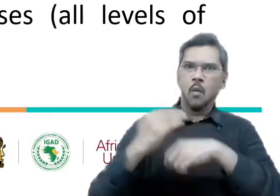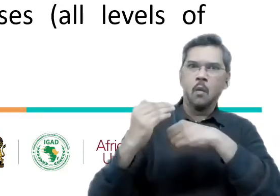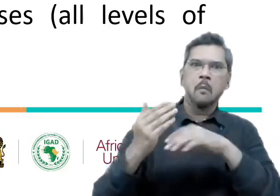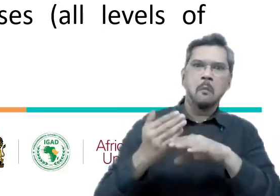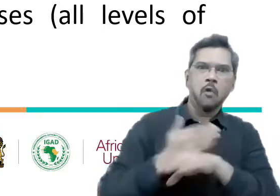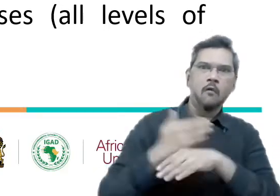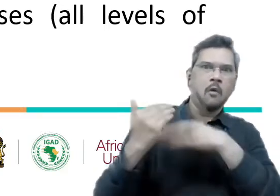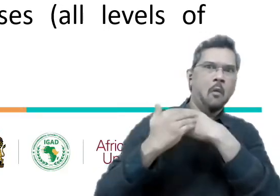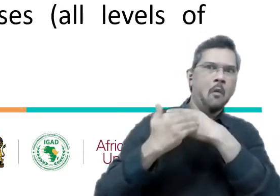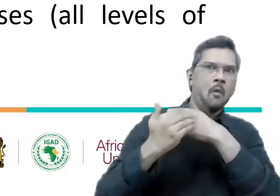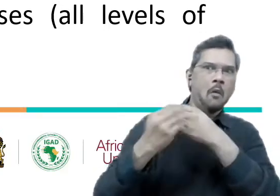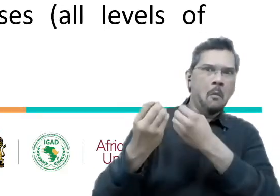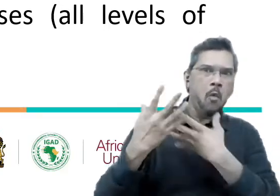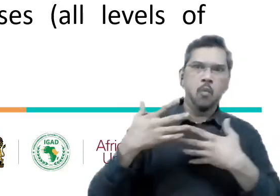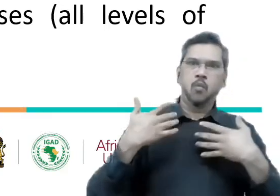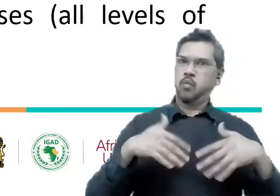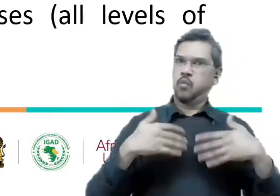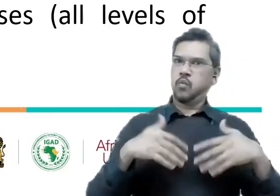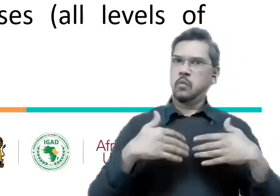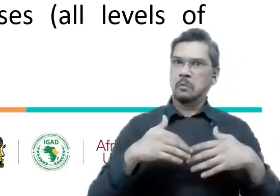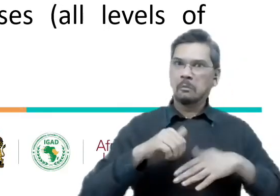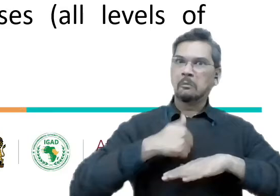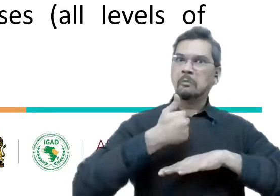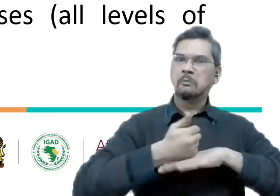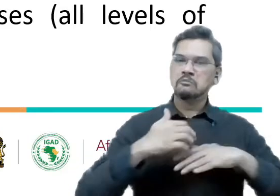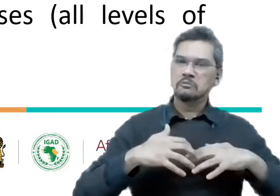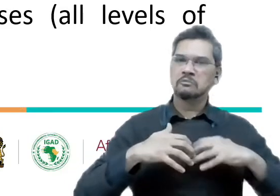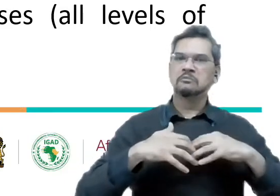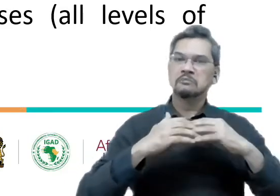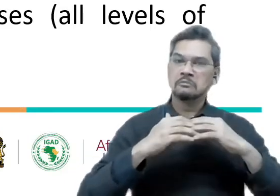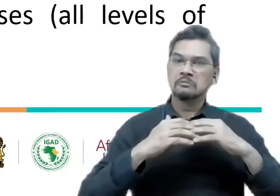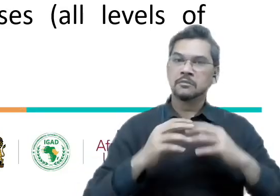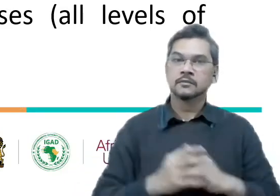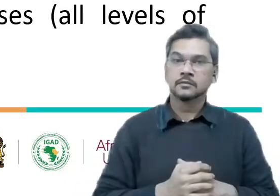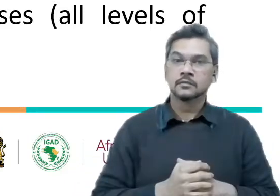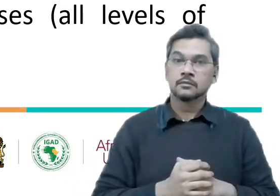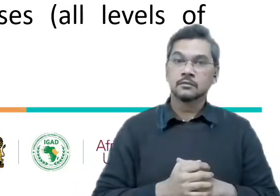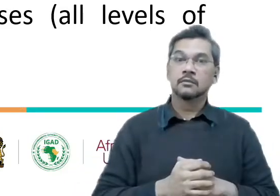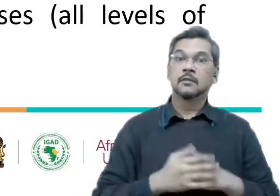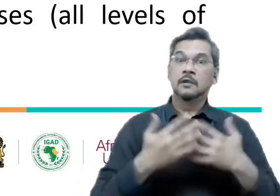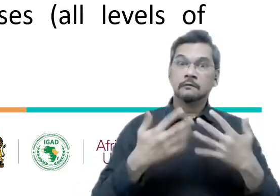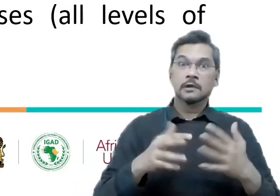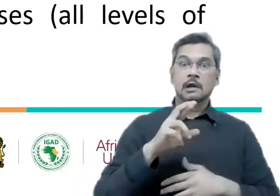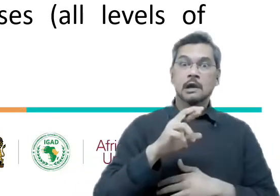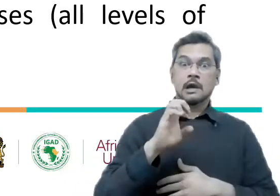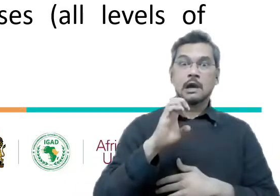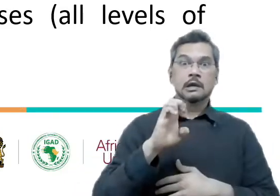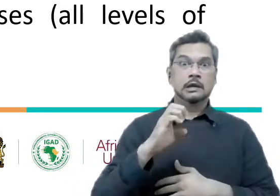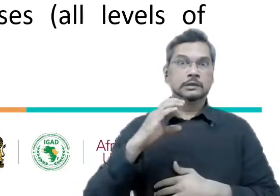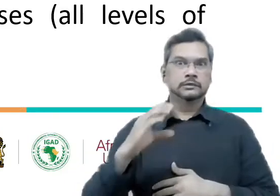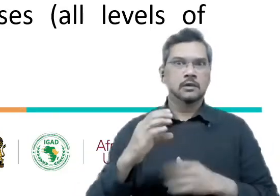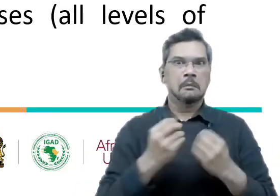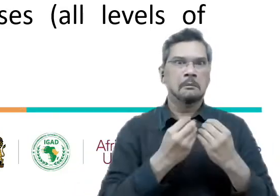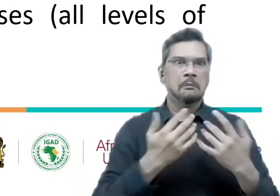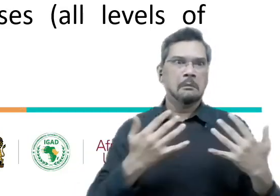REX also have implemented a number of information management systems. We have SADC Regional Vulnerability Assessment and Analysis